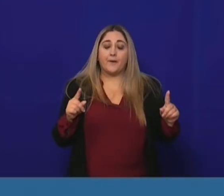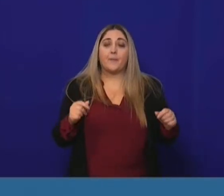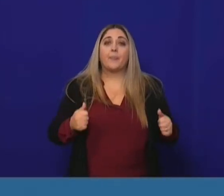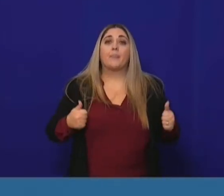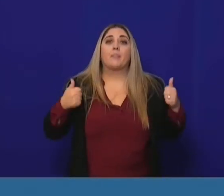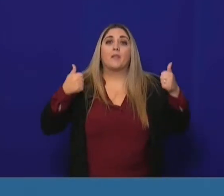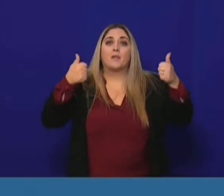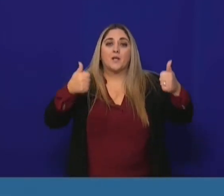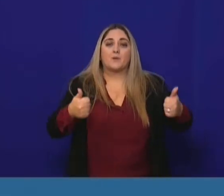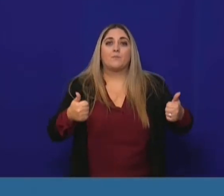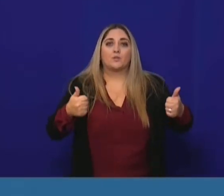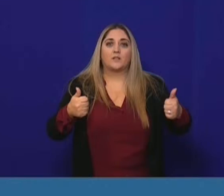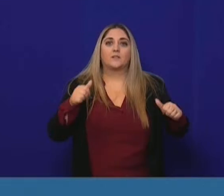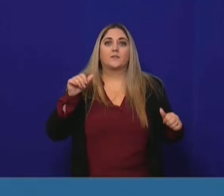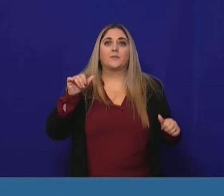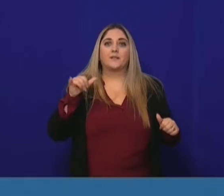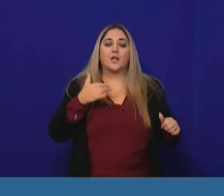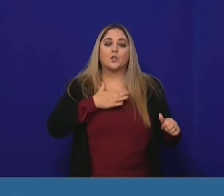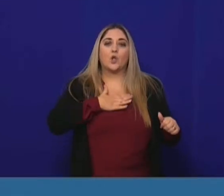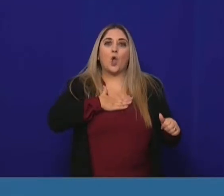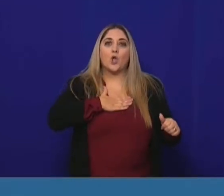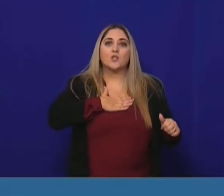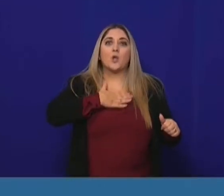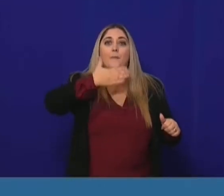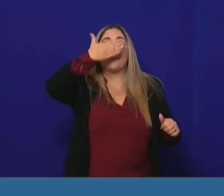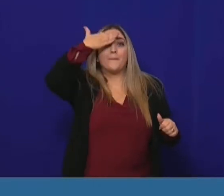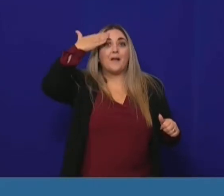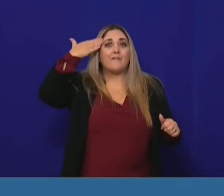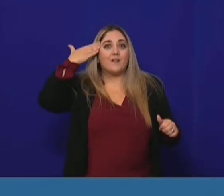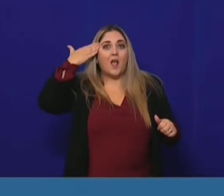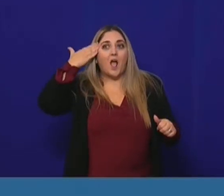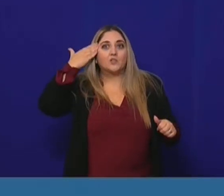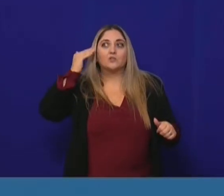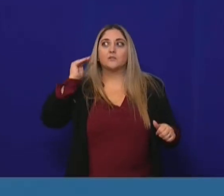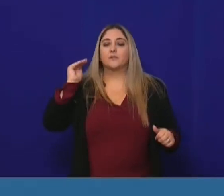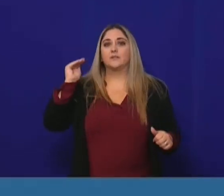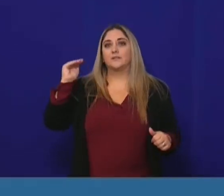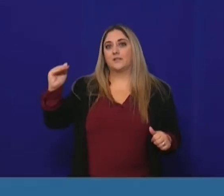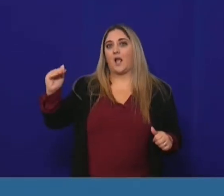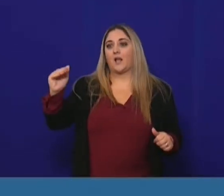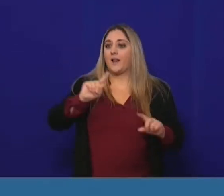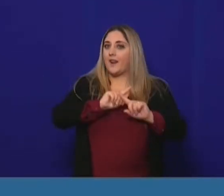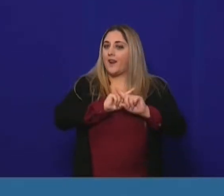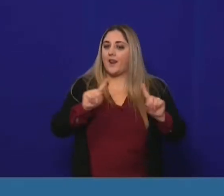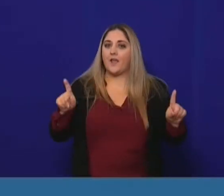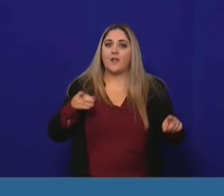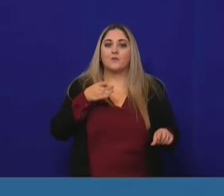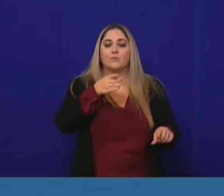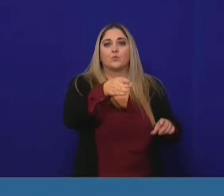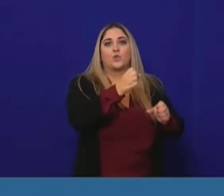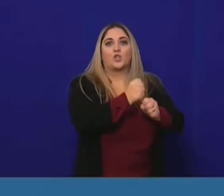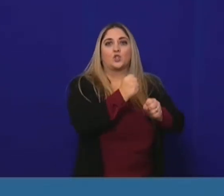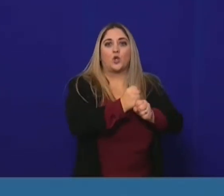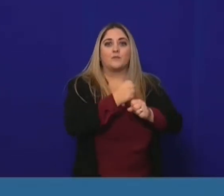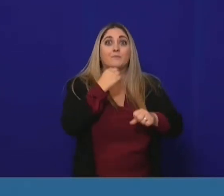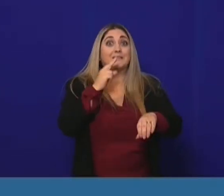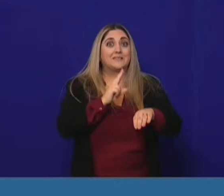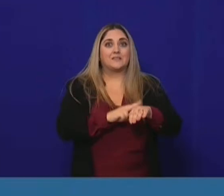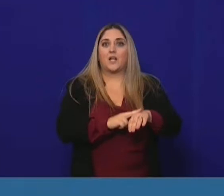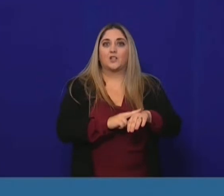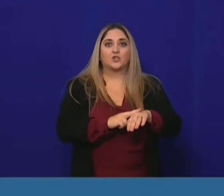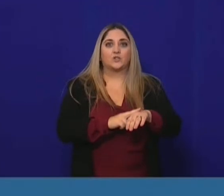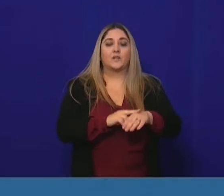jekk inti tħossok ma tiflaħx għandek xi sintomi minnhom ma tmurx għax-xogħol għaliex inkella ħadd tkun ta' riskju